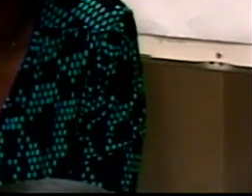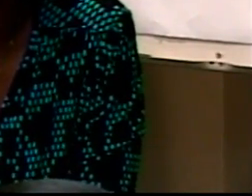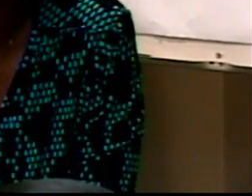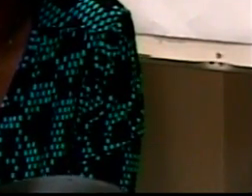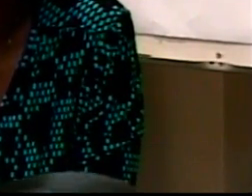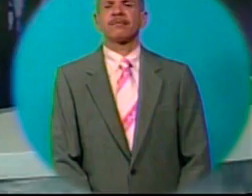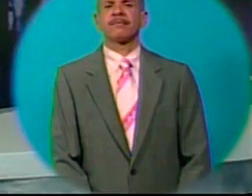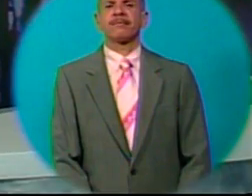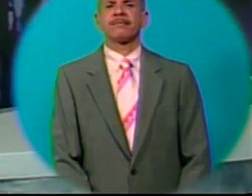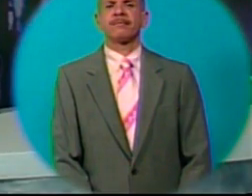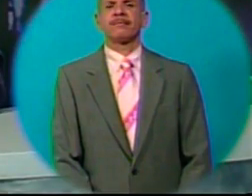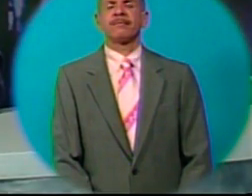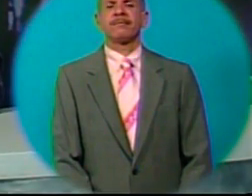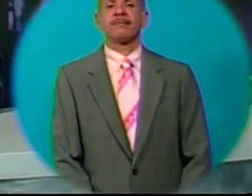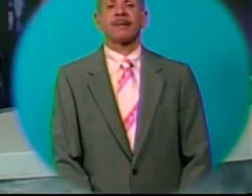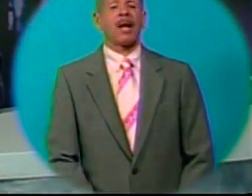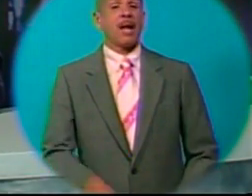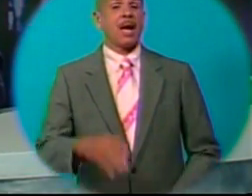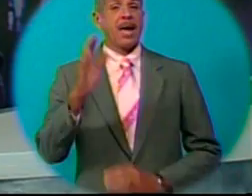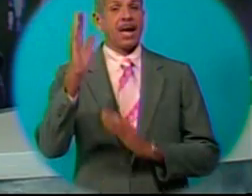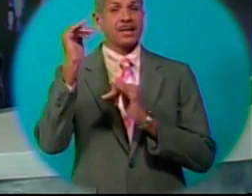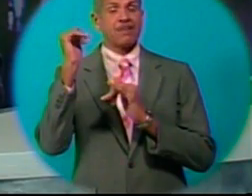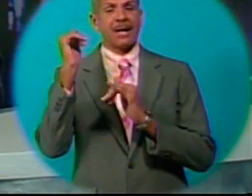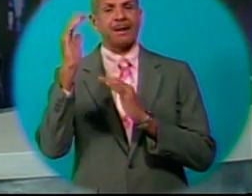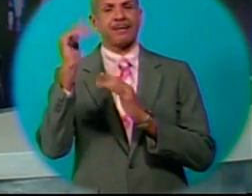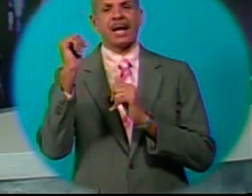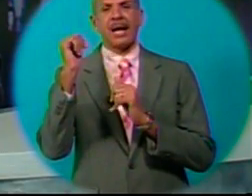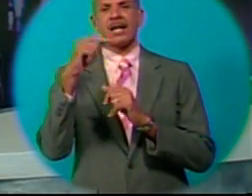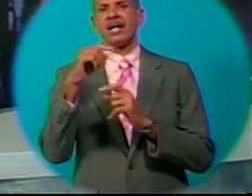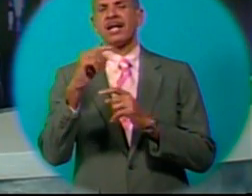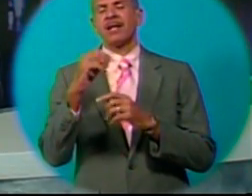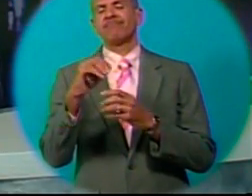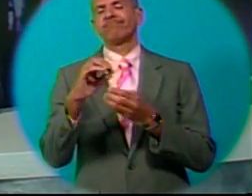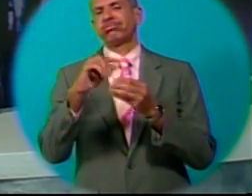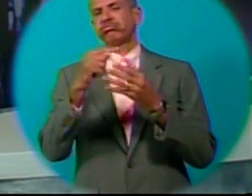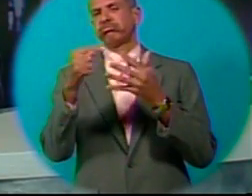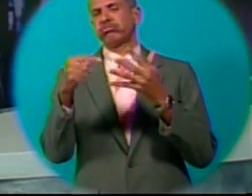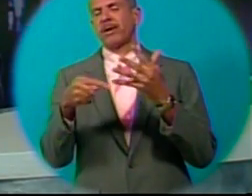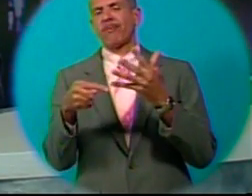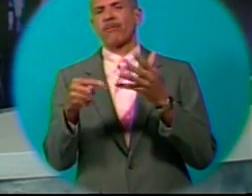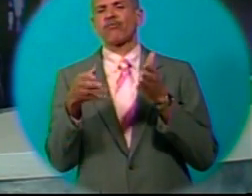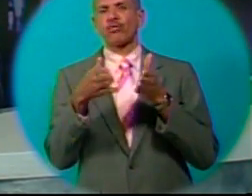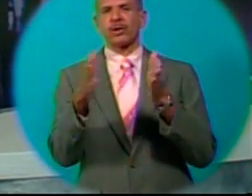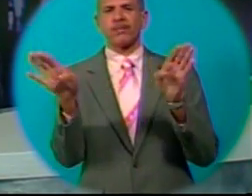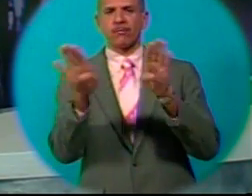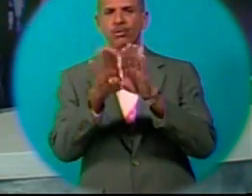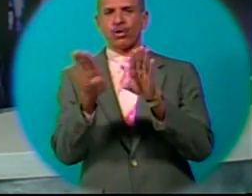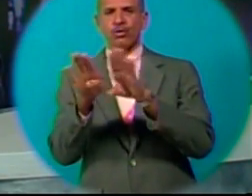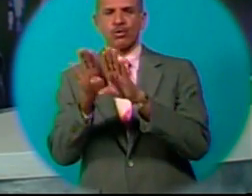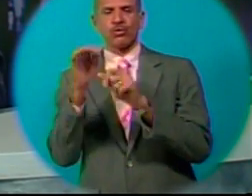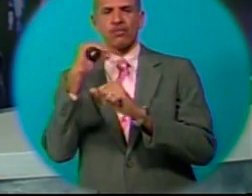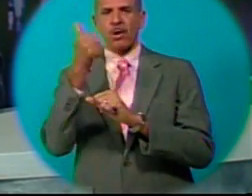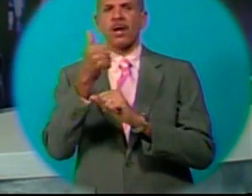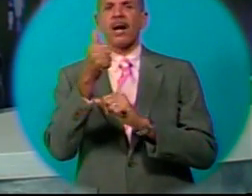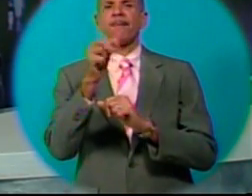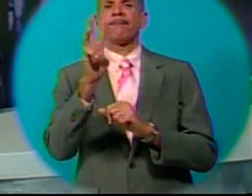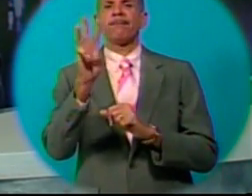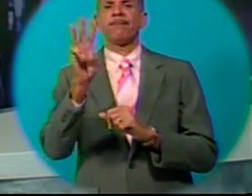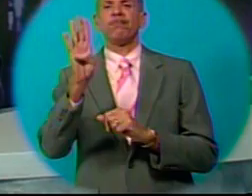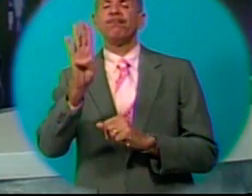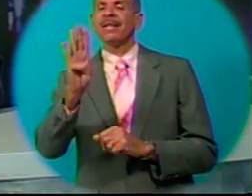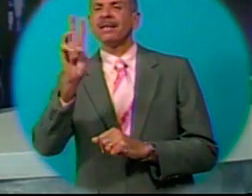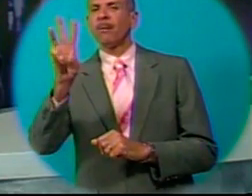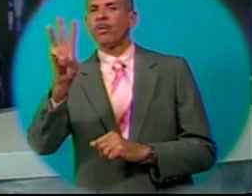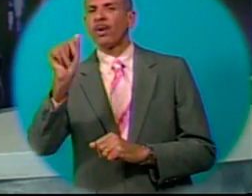social interaction and stuff like that. Expect a number of road closures in St. Thomas tomorrow as the Barbados Water